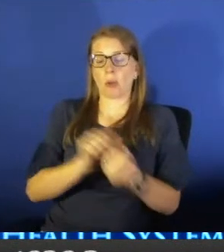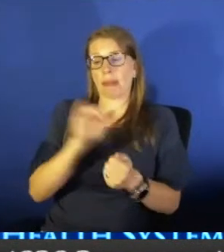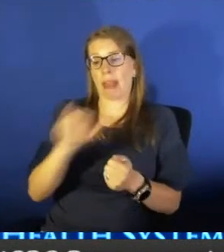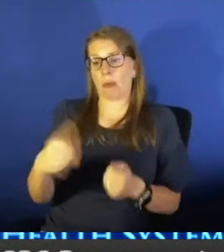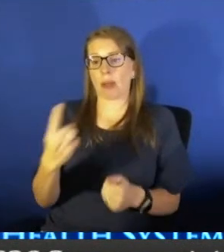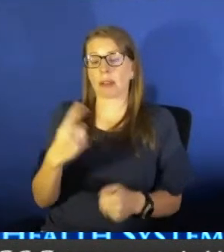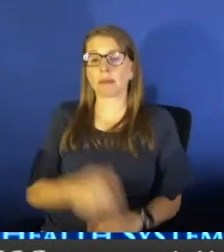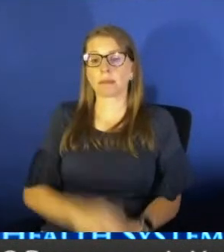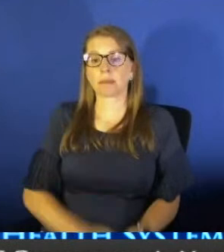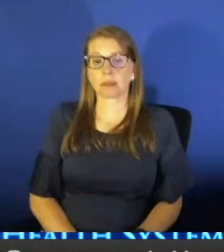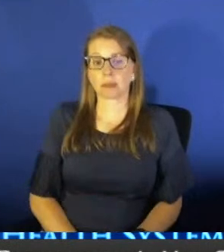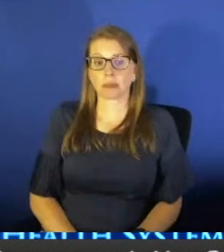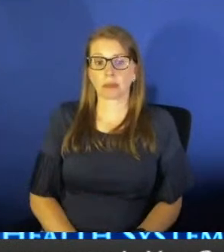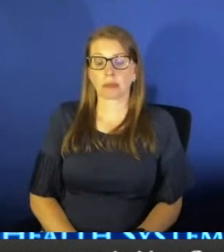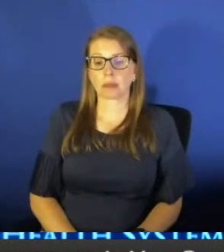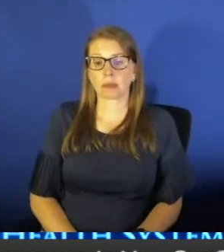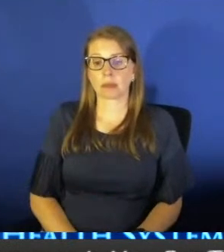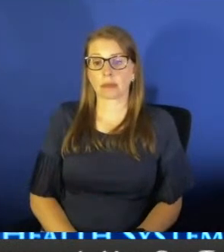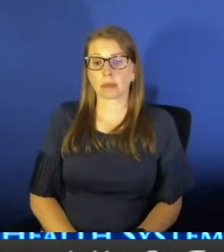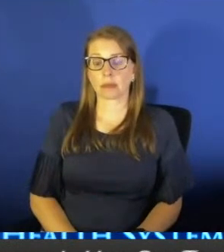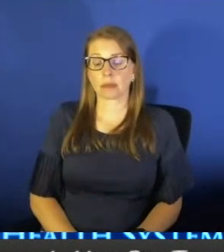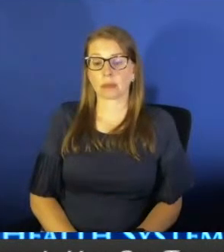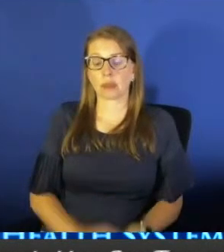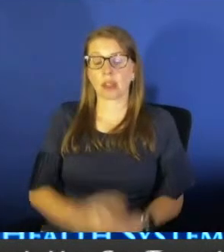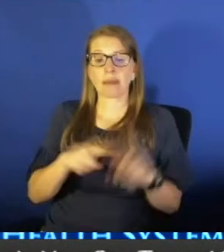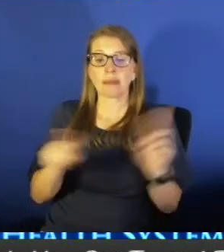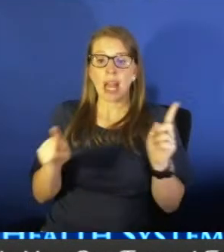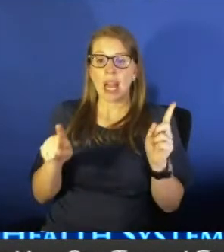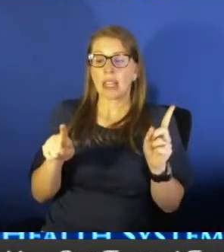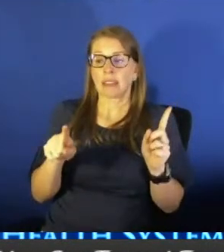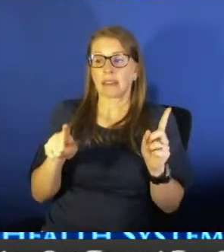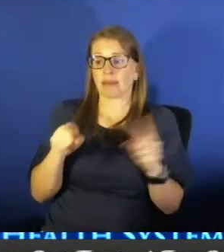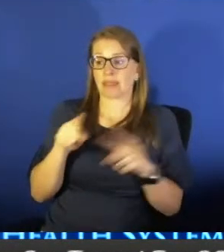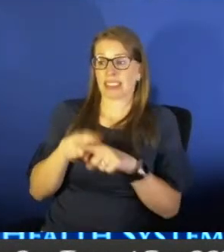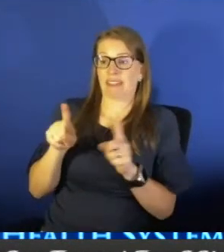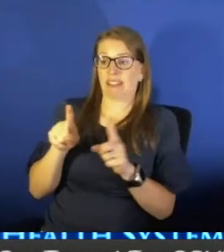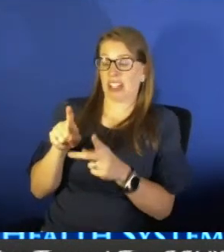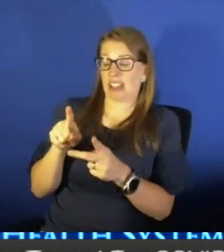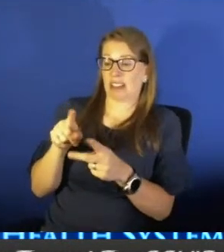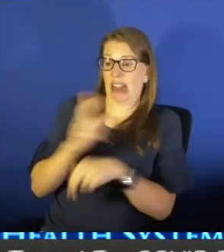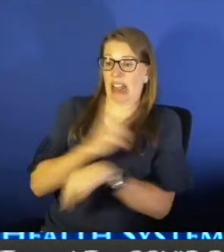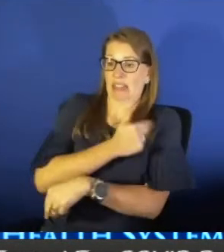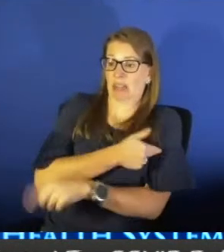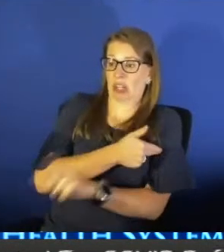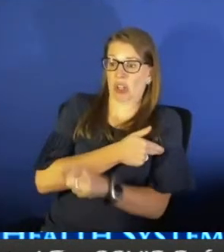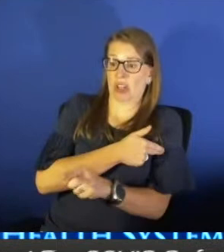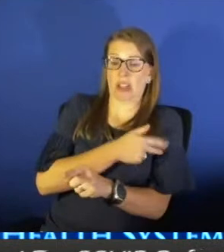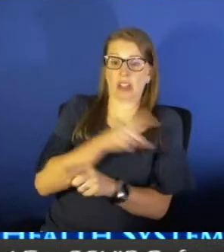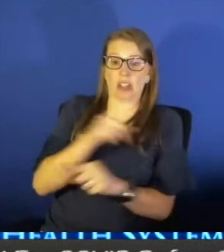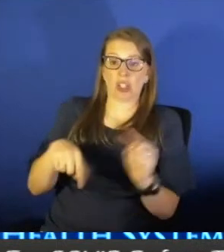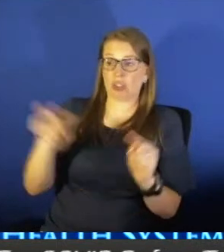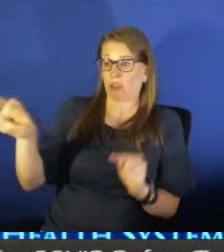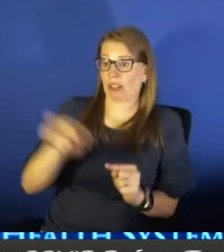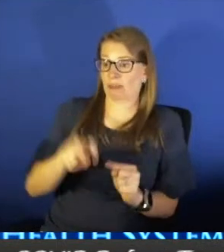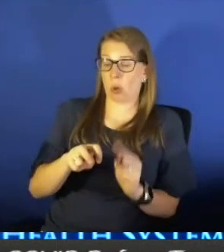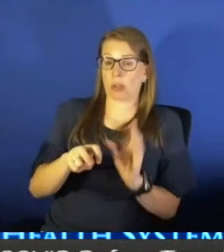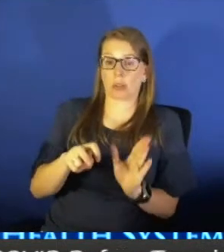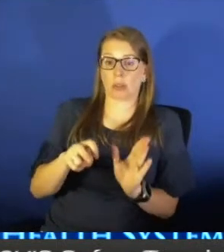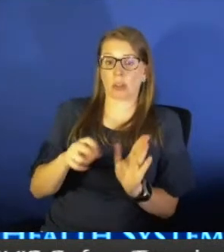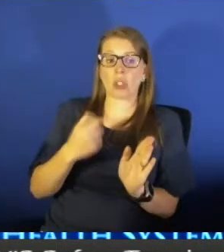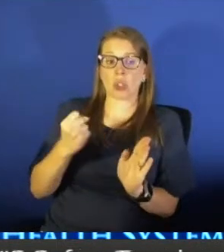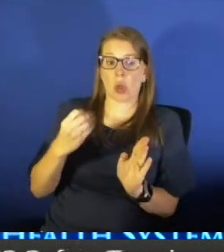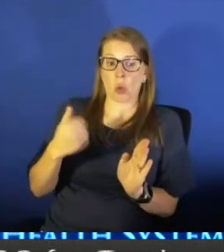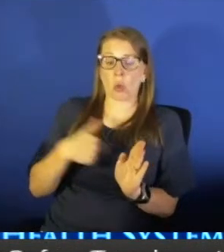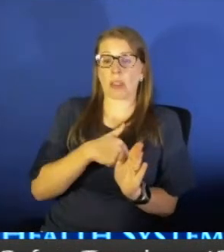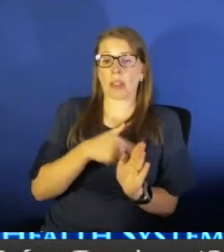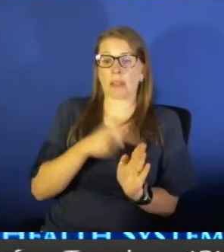extending some of our indications. But then it being in a different hospital, so at a place that we couldn't transport. So there was actually